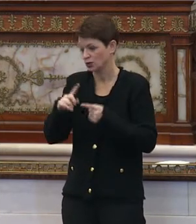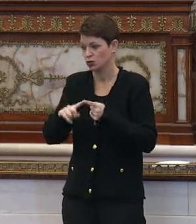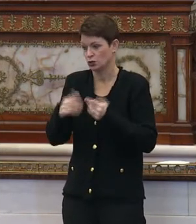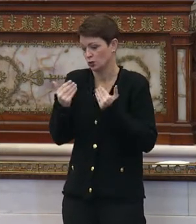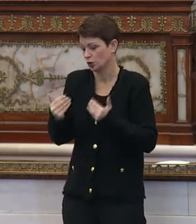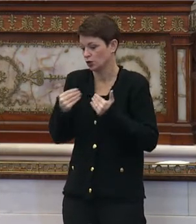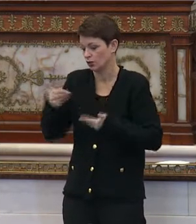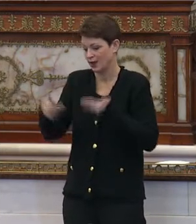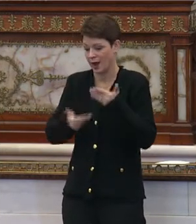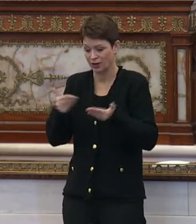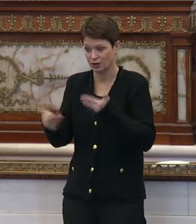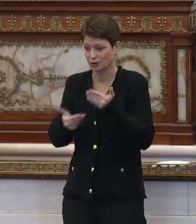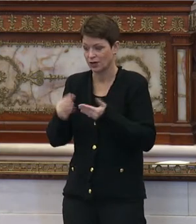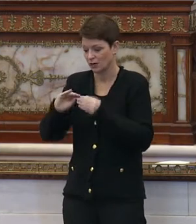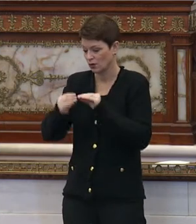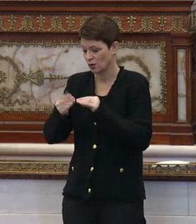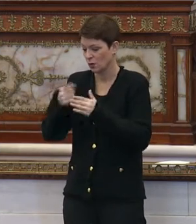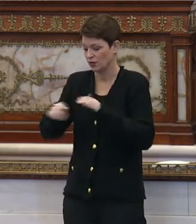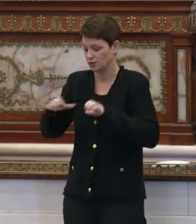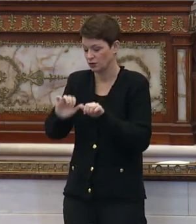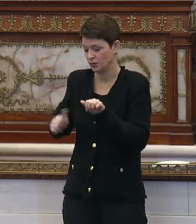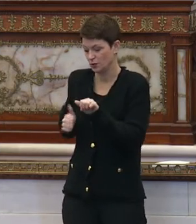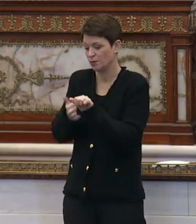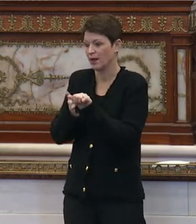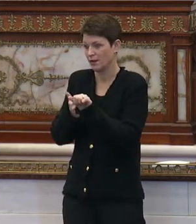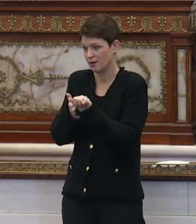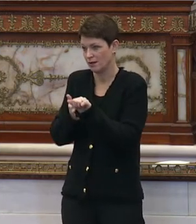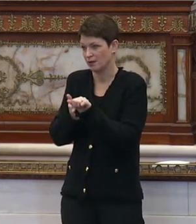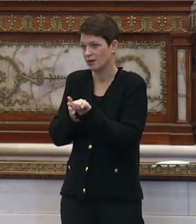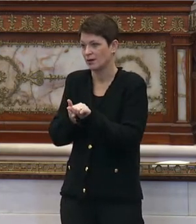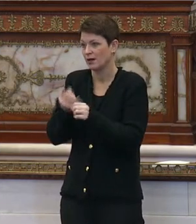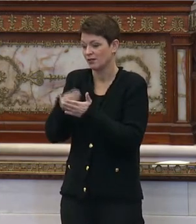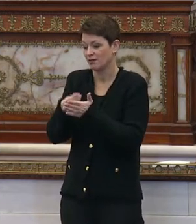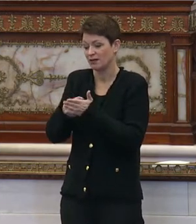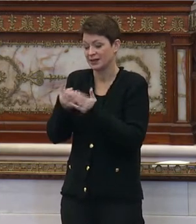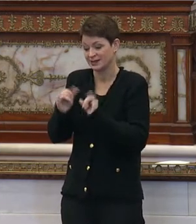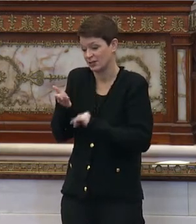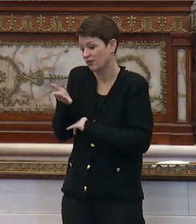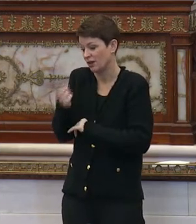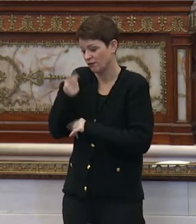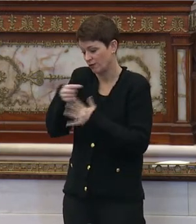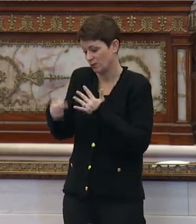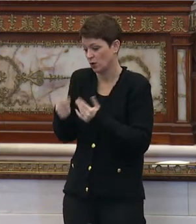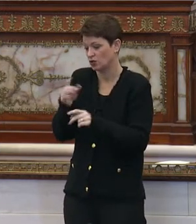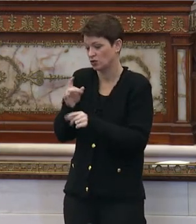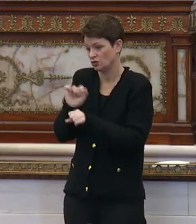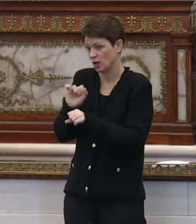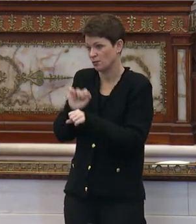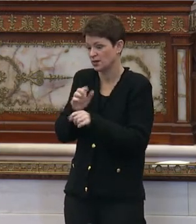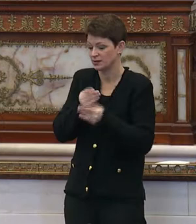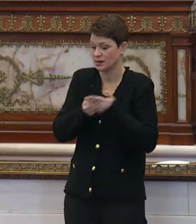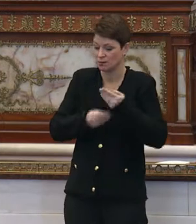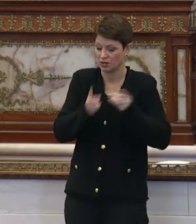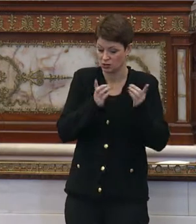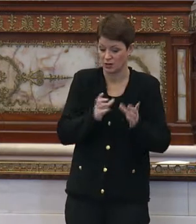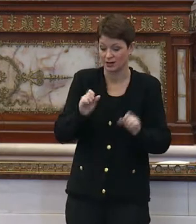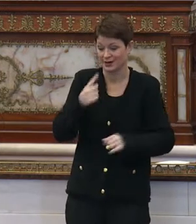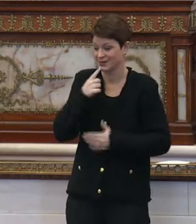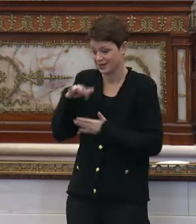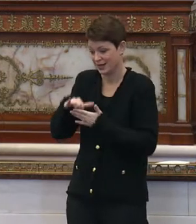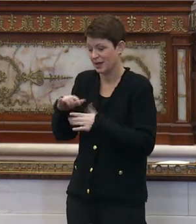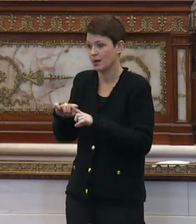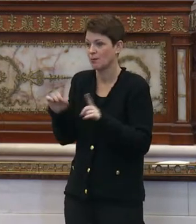current hiring rate and what they're doing to backfill. Obviously, the funding is still there for those positions. So as budget director, I can say that. But